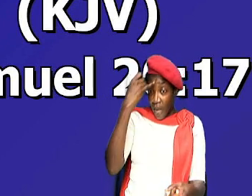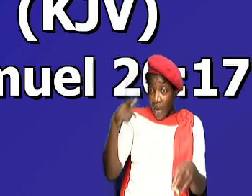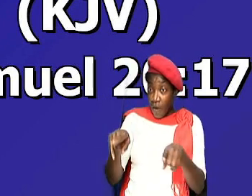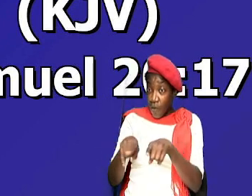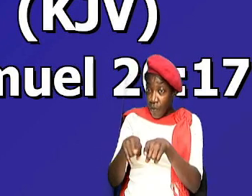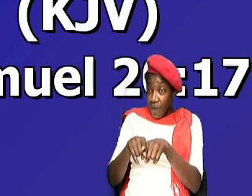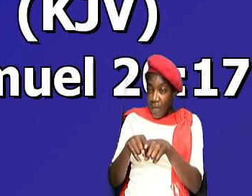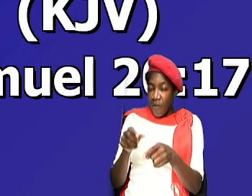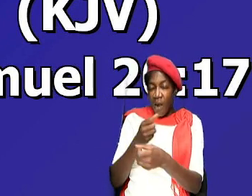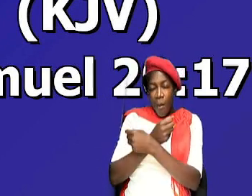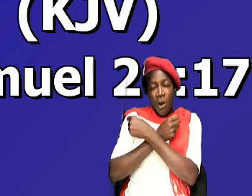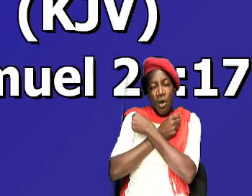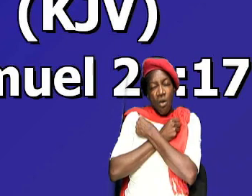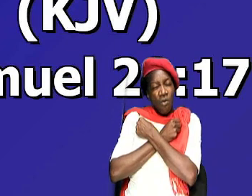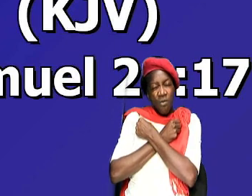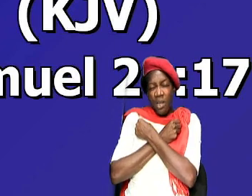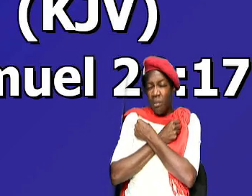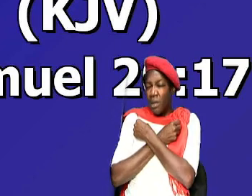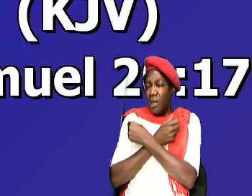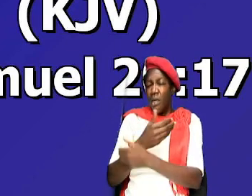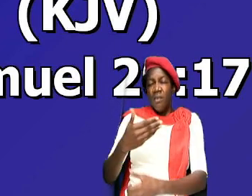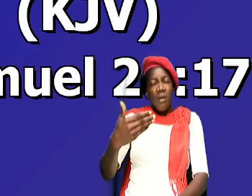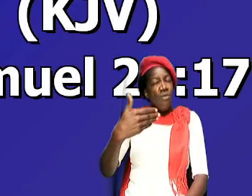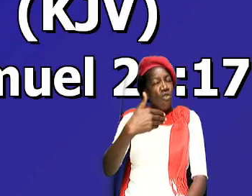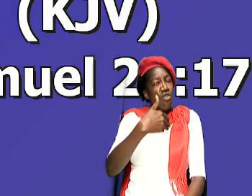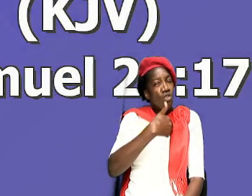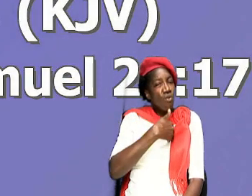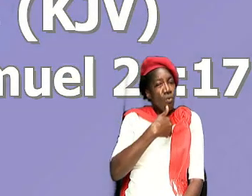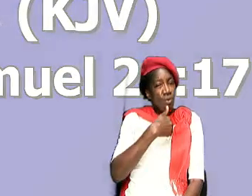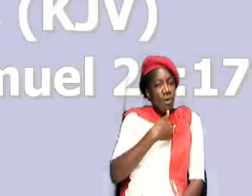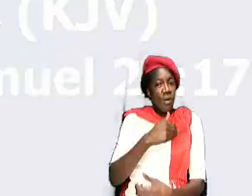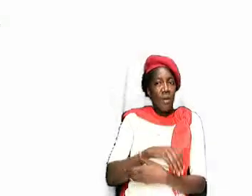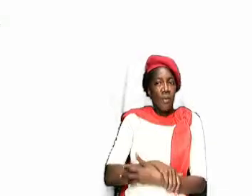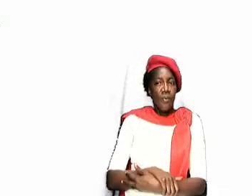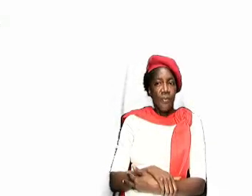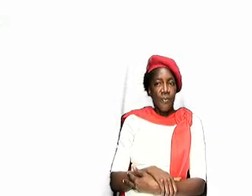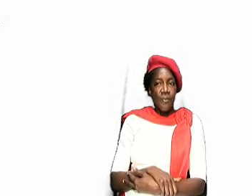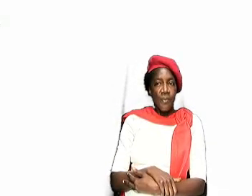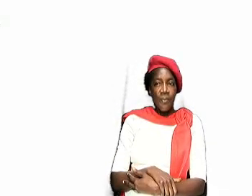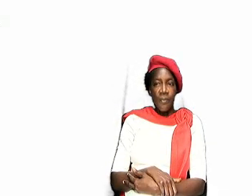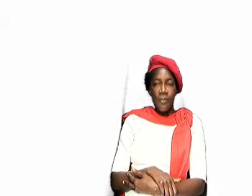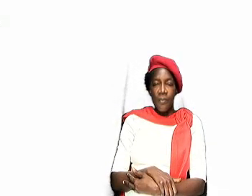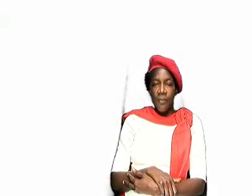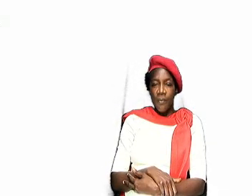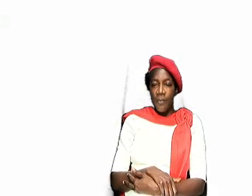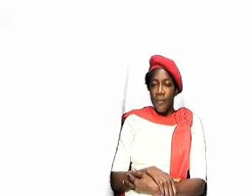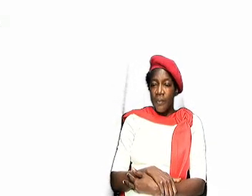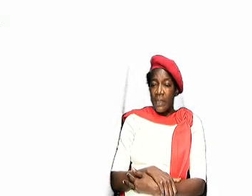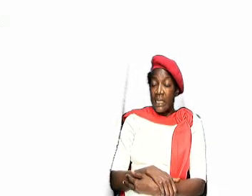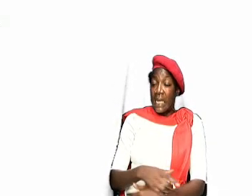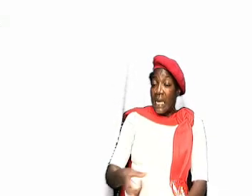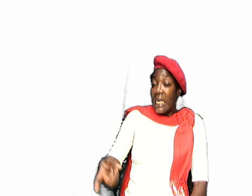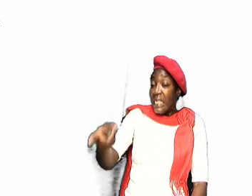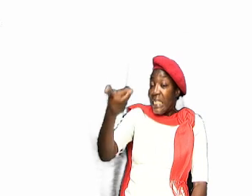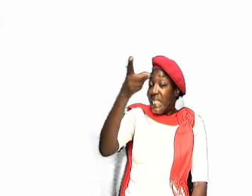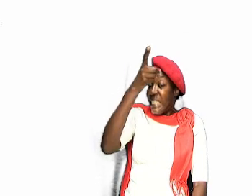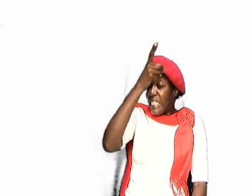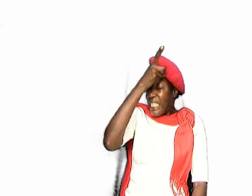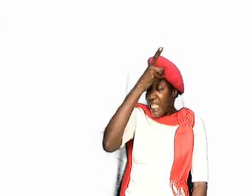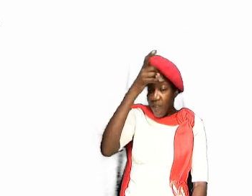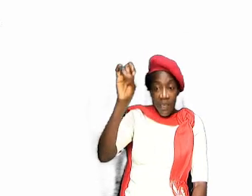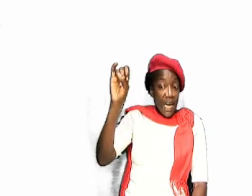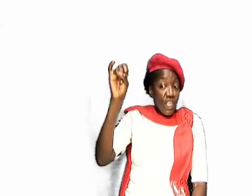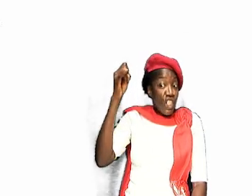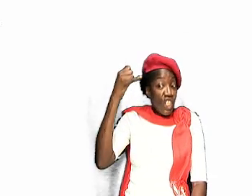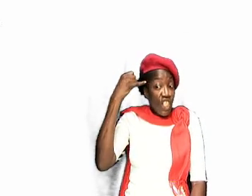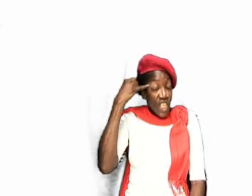his own soul. So David and Jonathan had a special relationship.